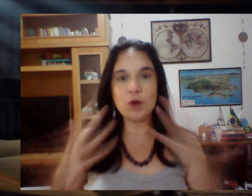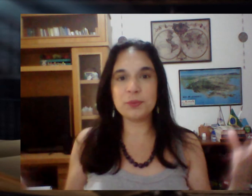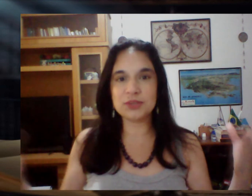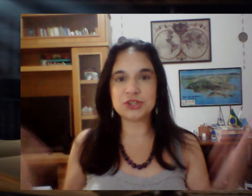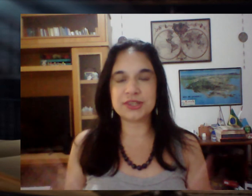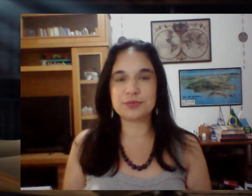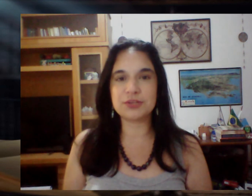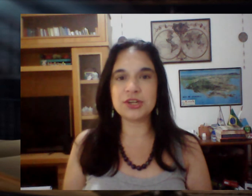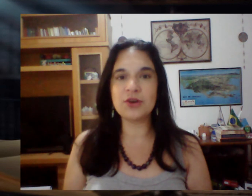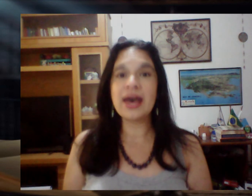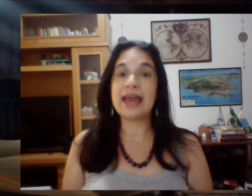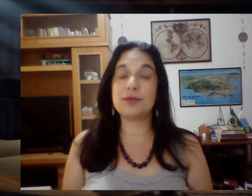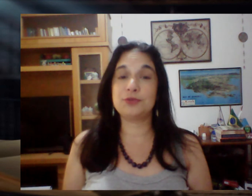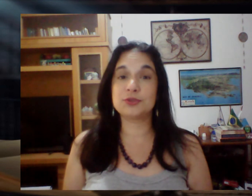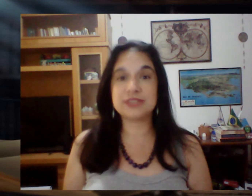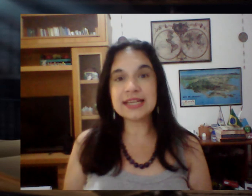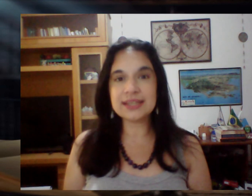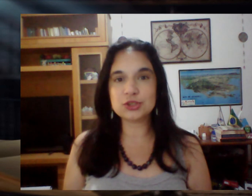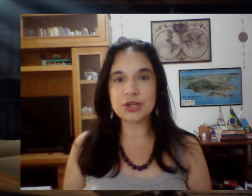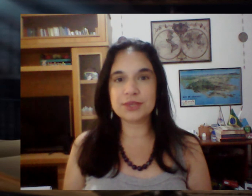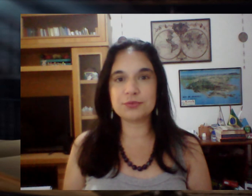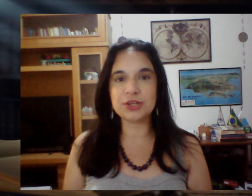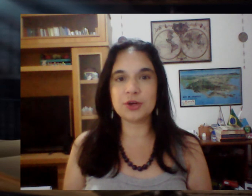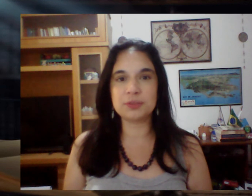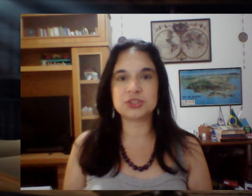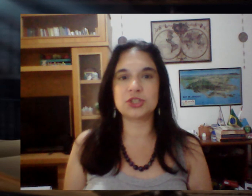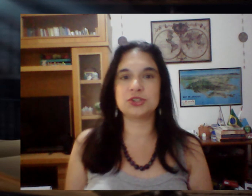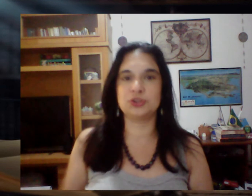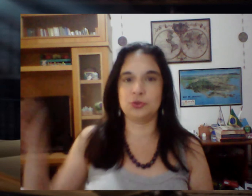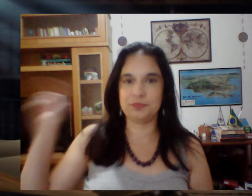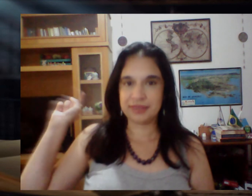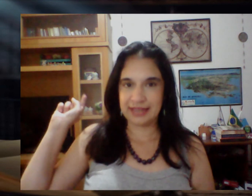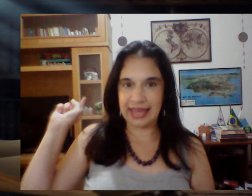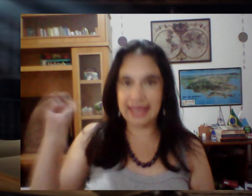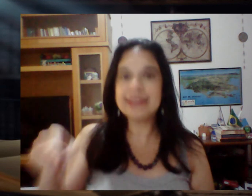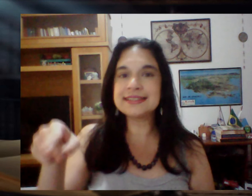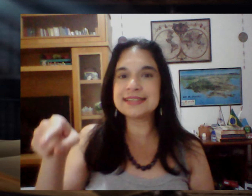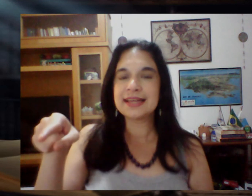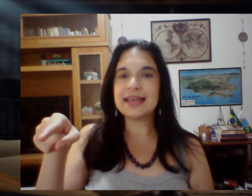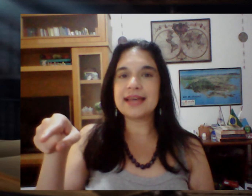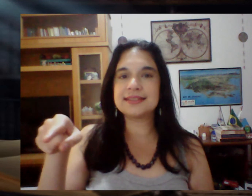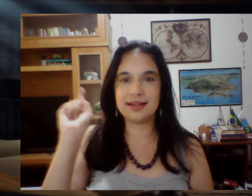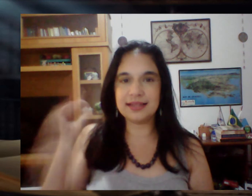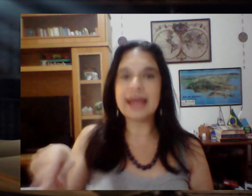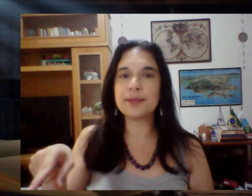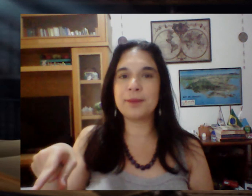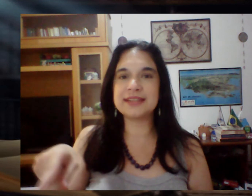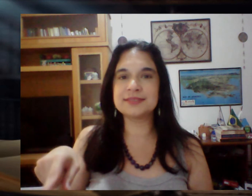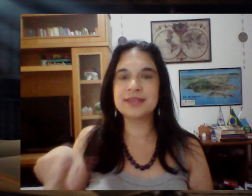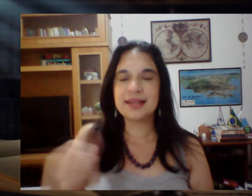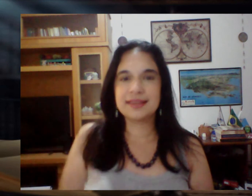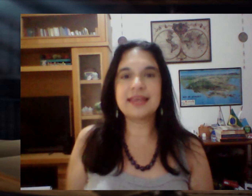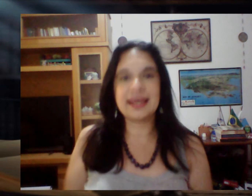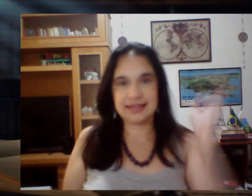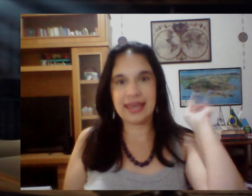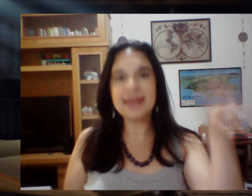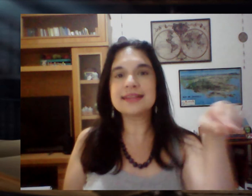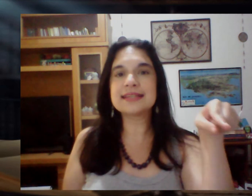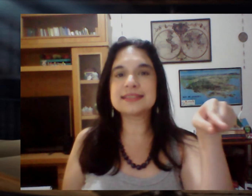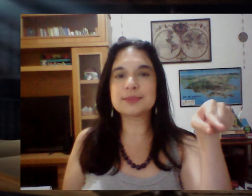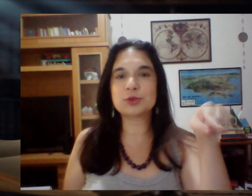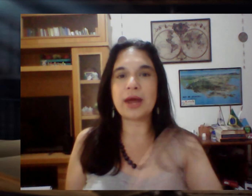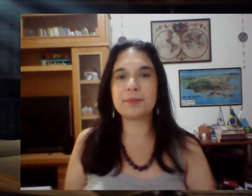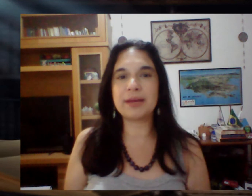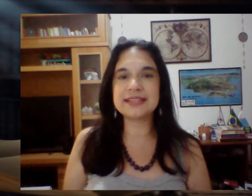I hope you enjoyed the video. And if you did enjoy the video, be sure to hit that like button, then hit